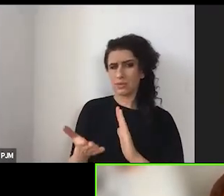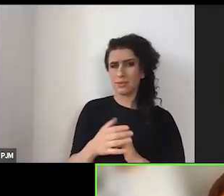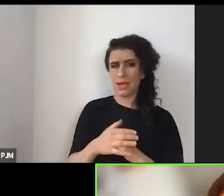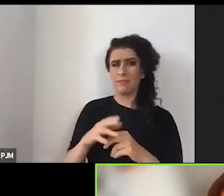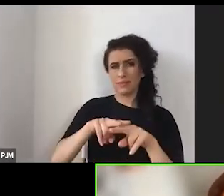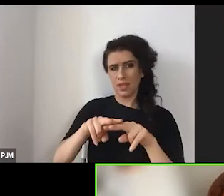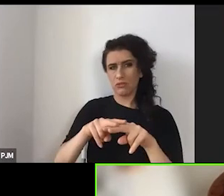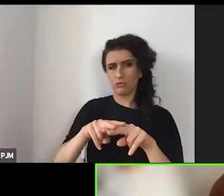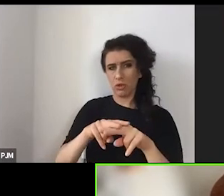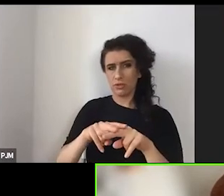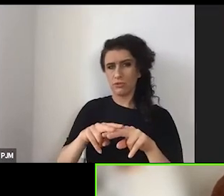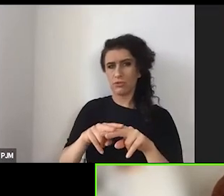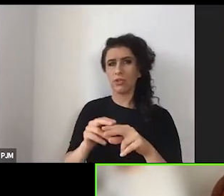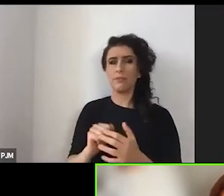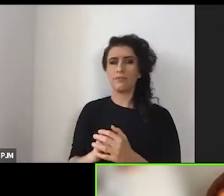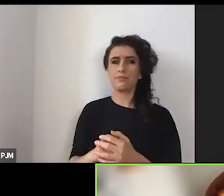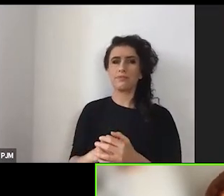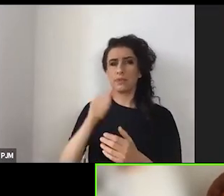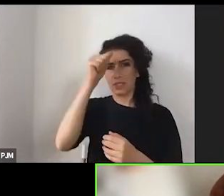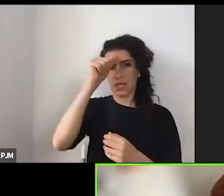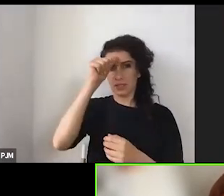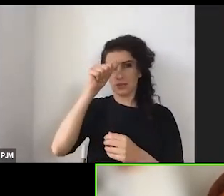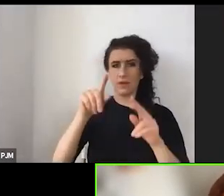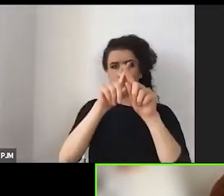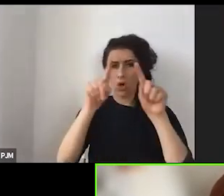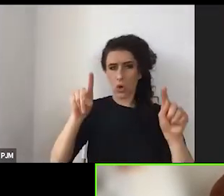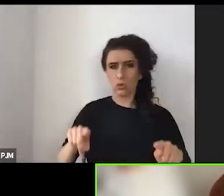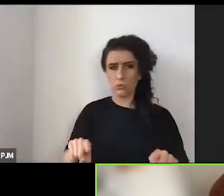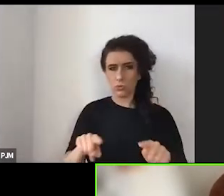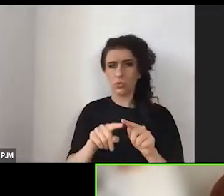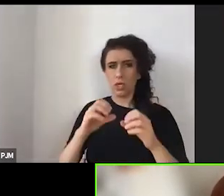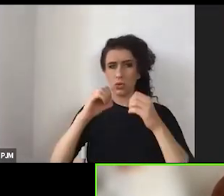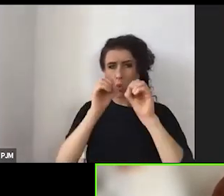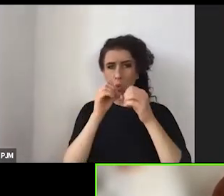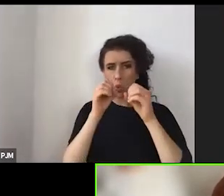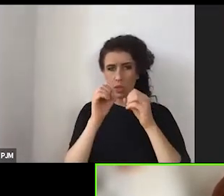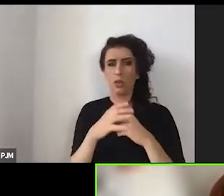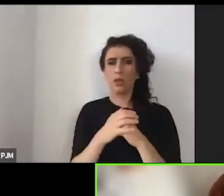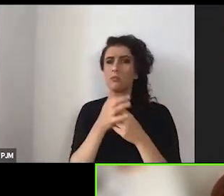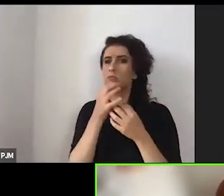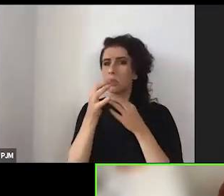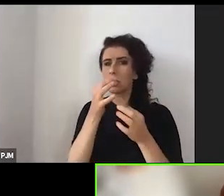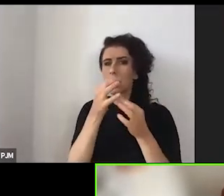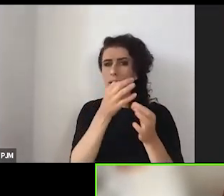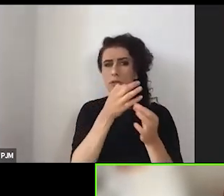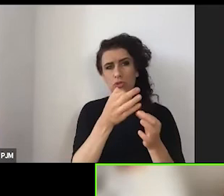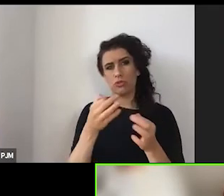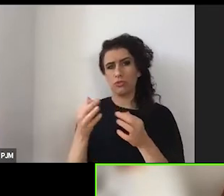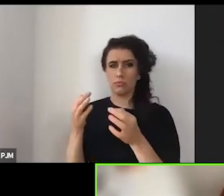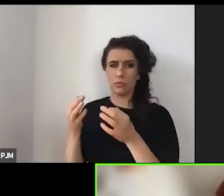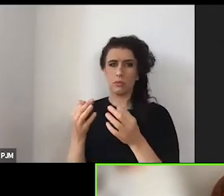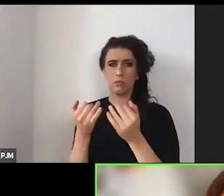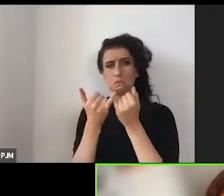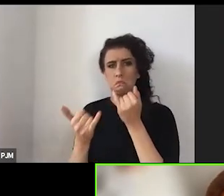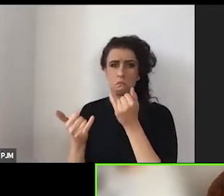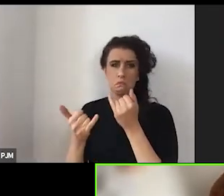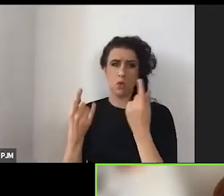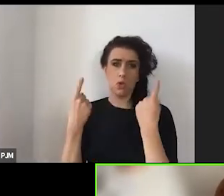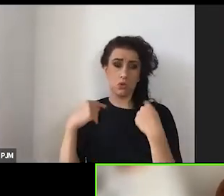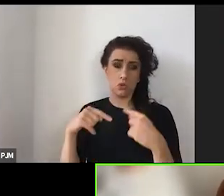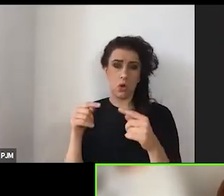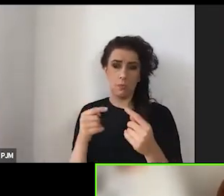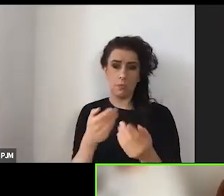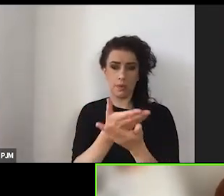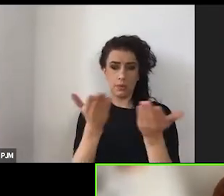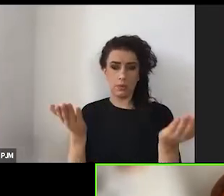form asking, how are you? Like, you can make a review on your situation from 1 to 5, whether